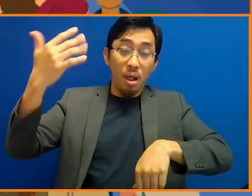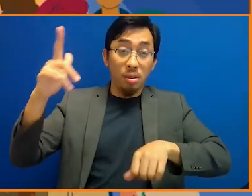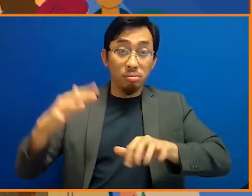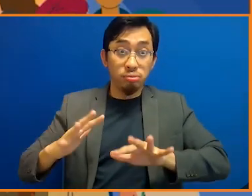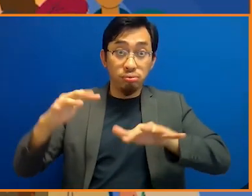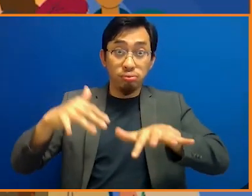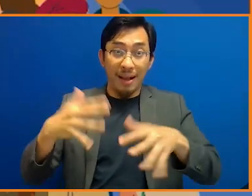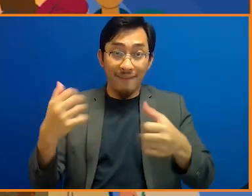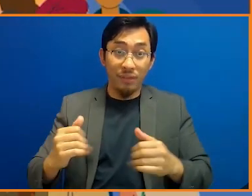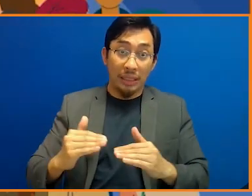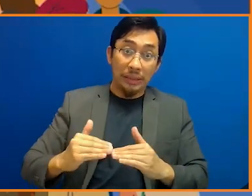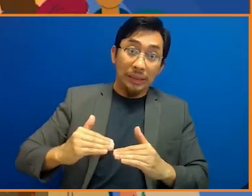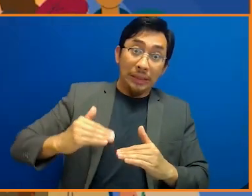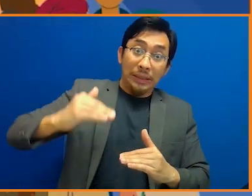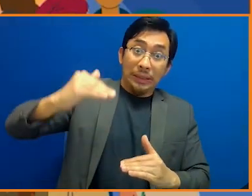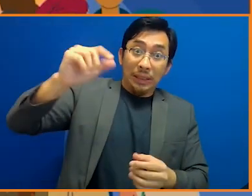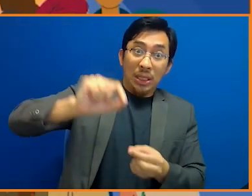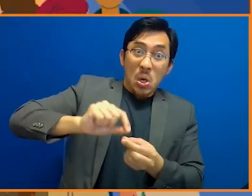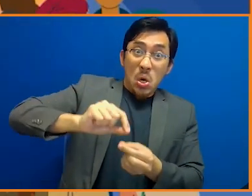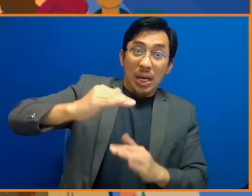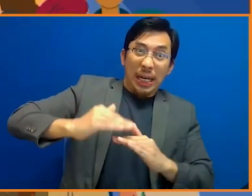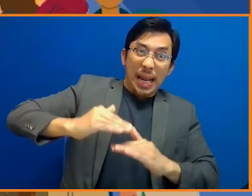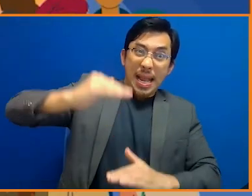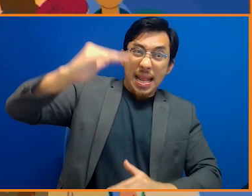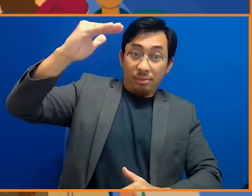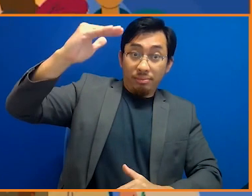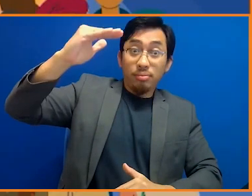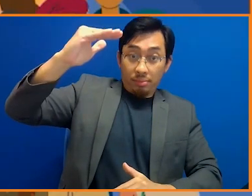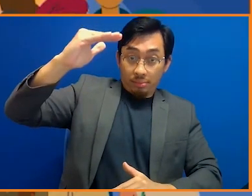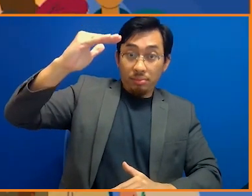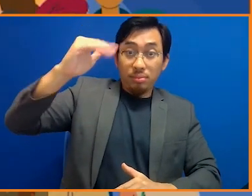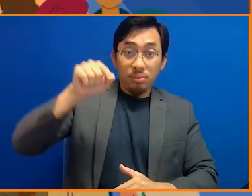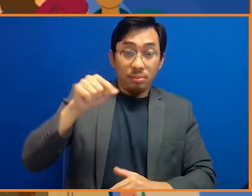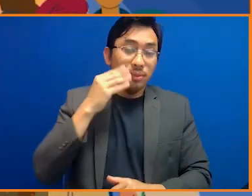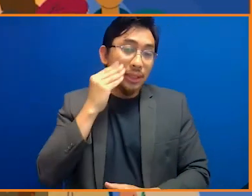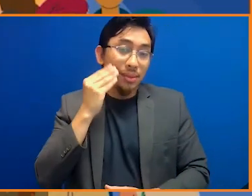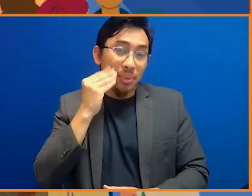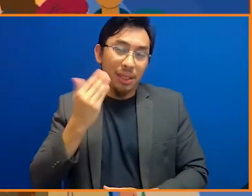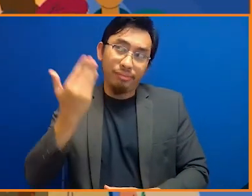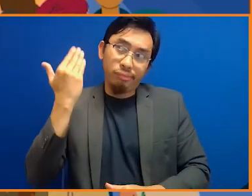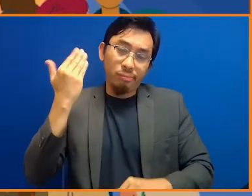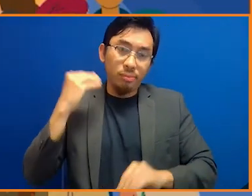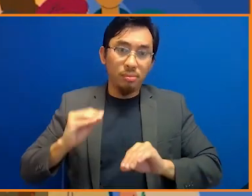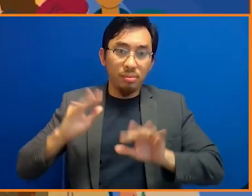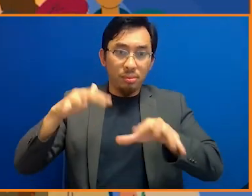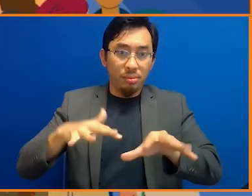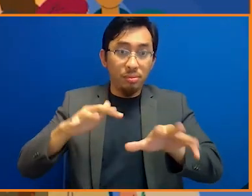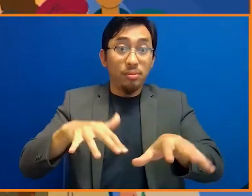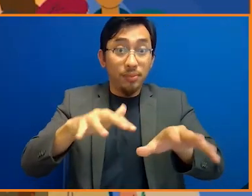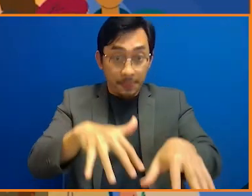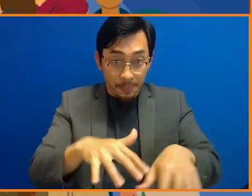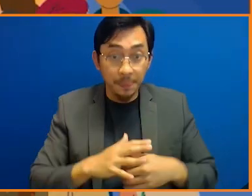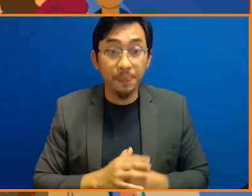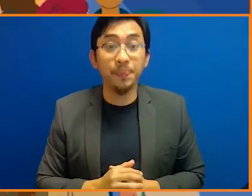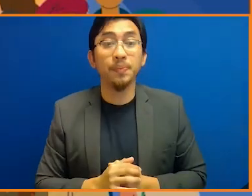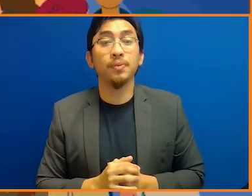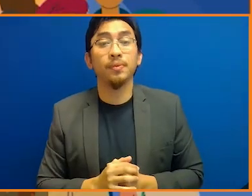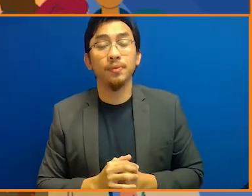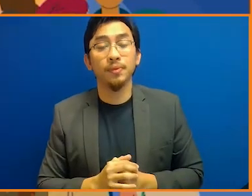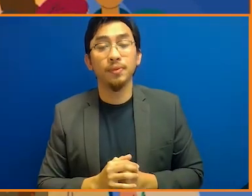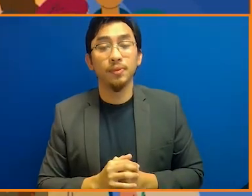time, tsunami was high and the death ratio also high, but based on the experience